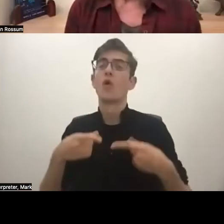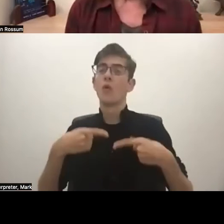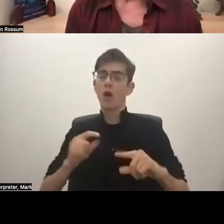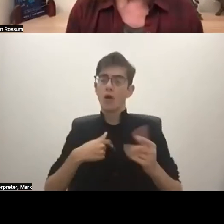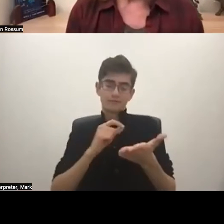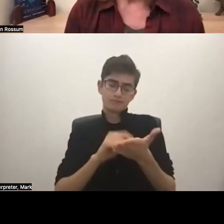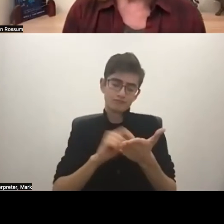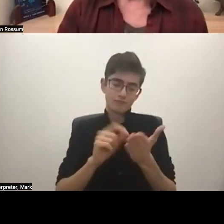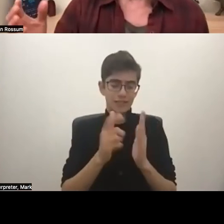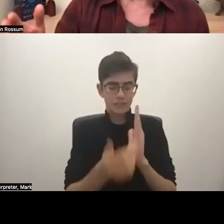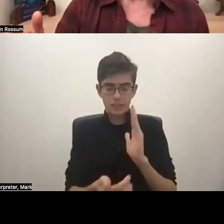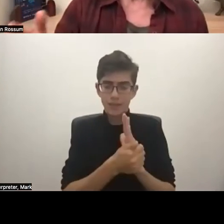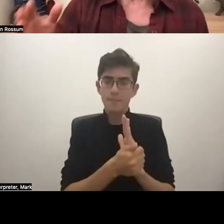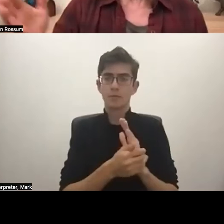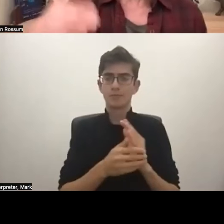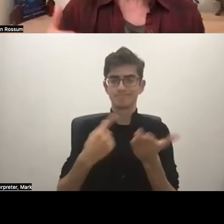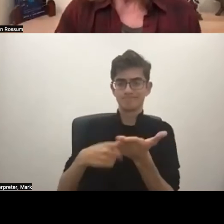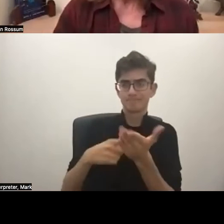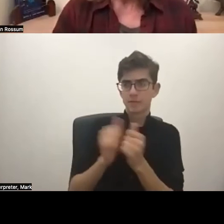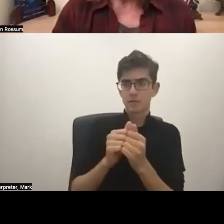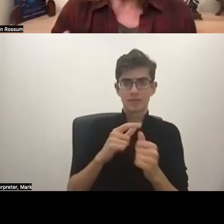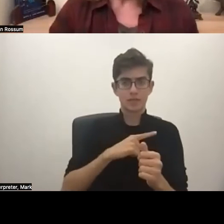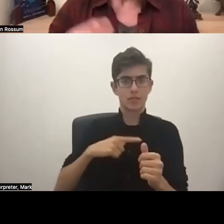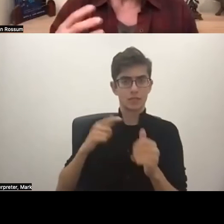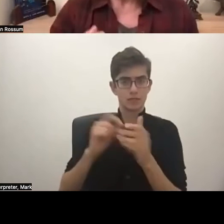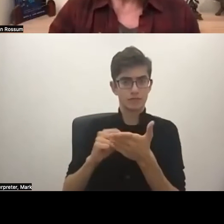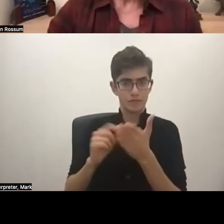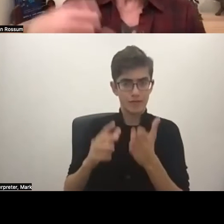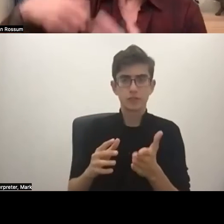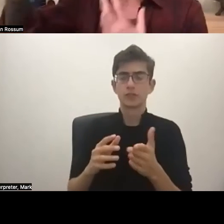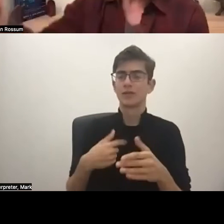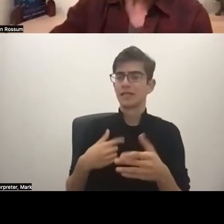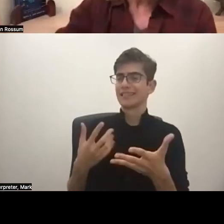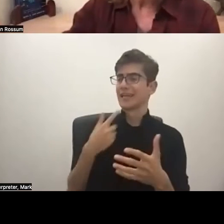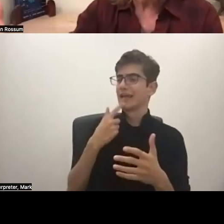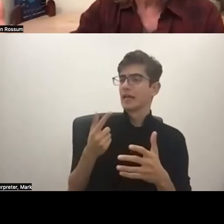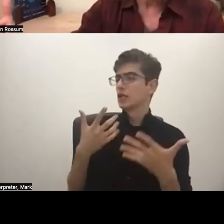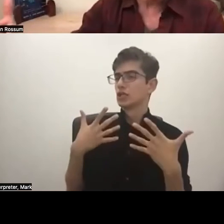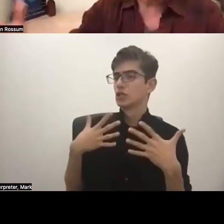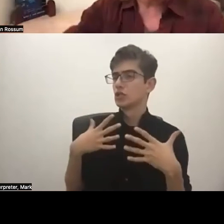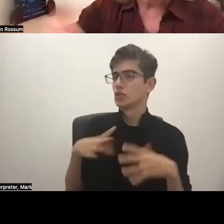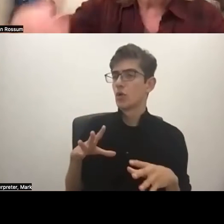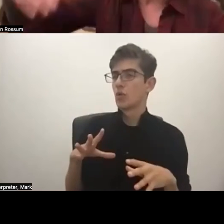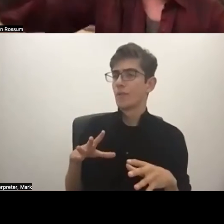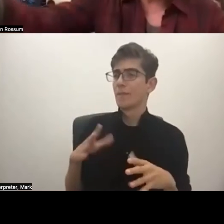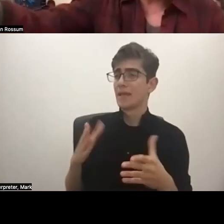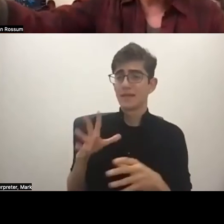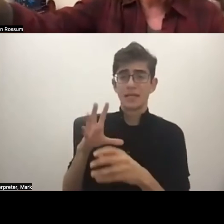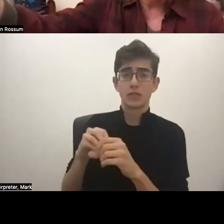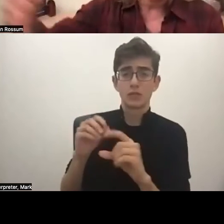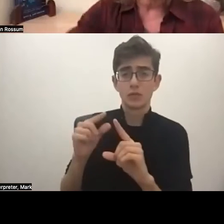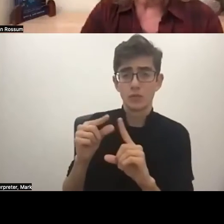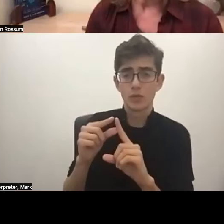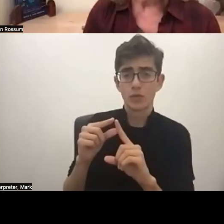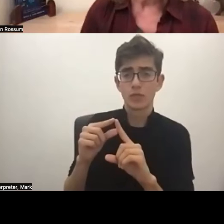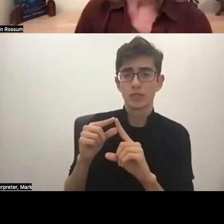legislative champions about not including a term that could speak to ecological health in addition to